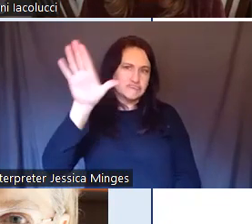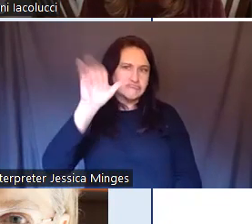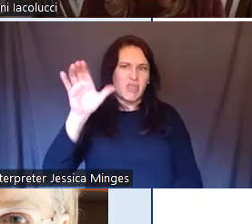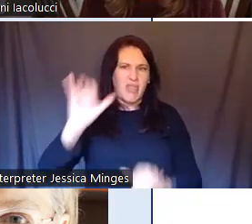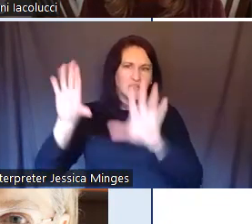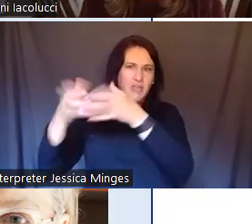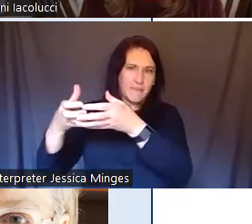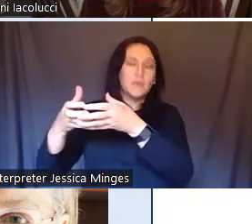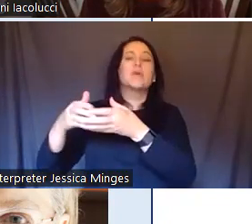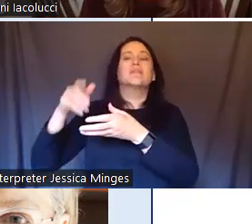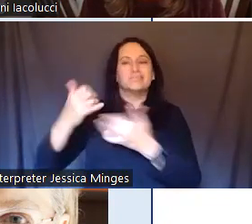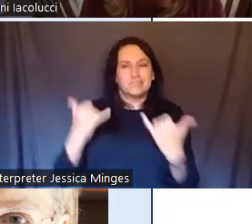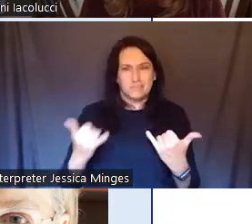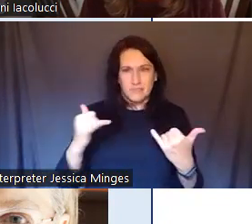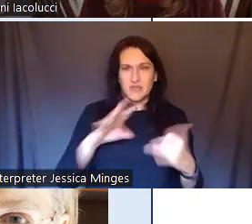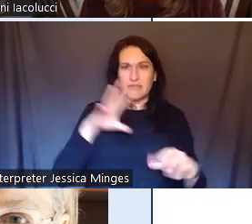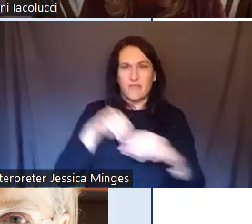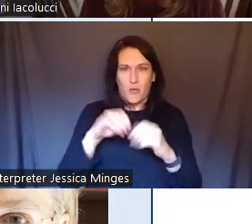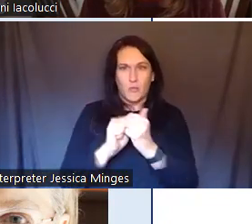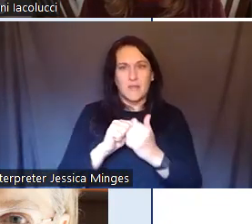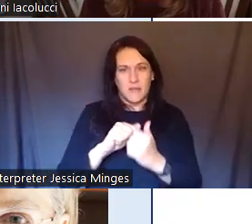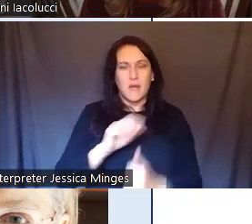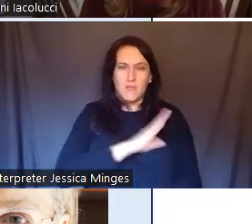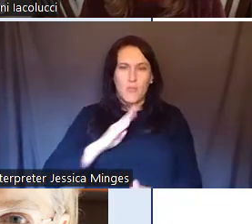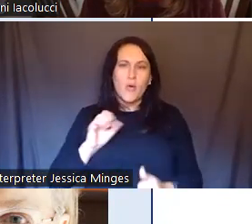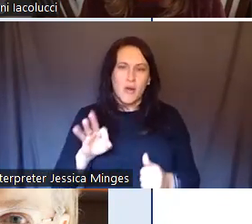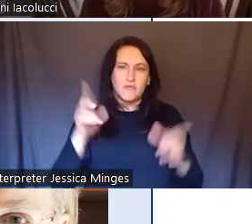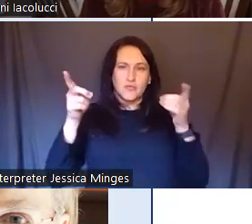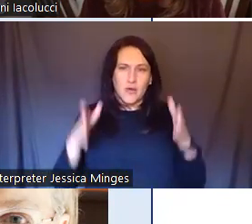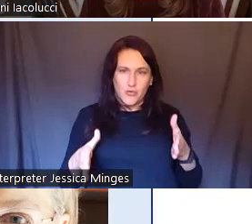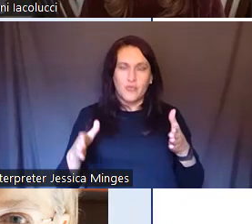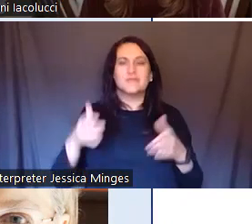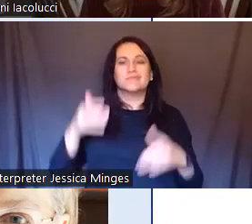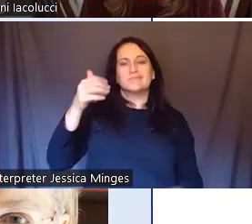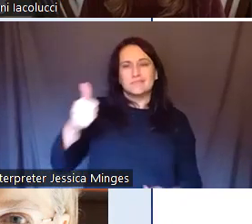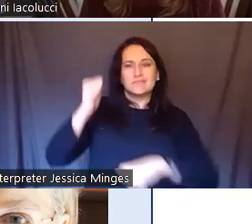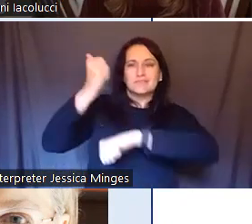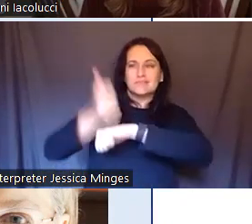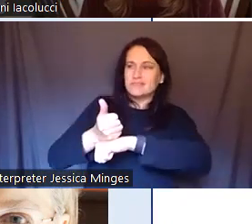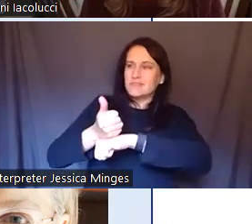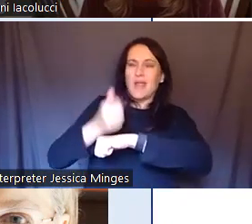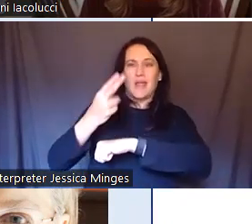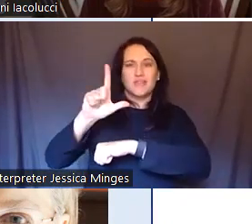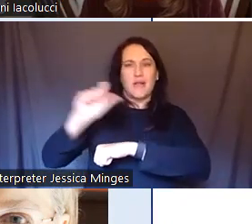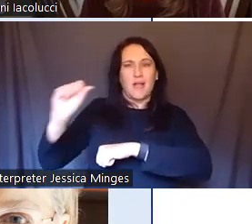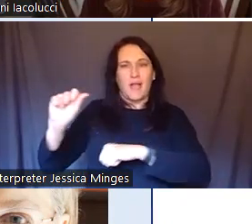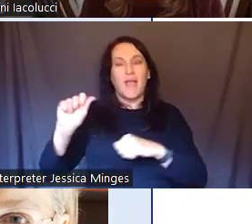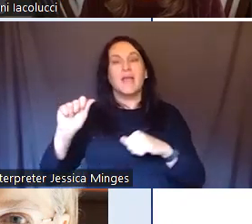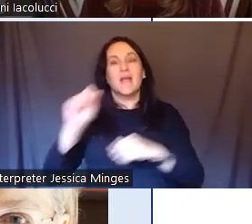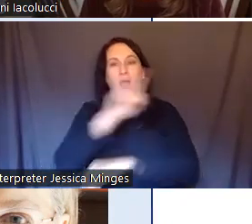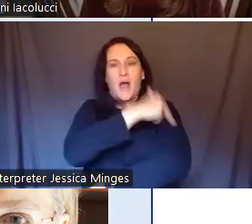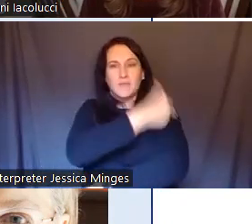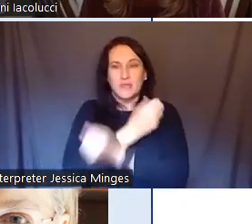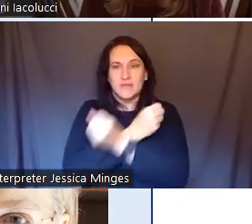She is currently serving on the board of directors, and she's the creator of HLAA's Hospital Safety Program, which